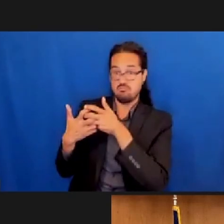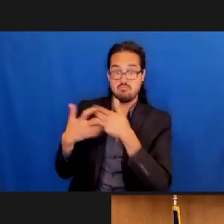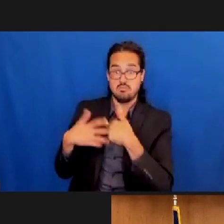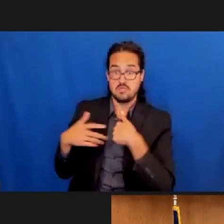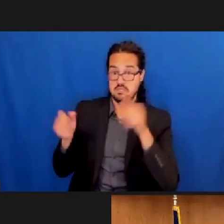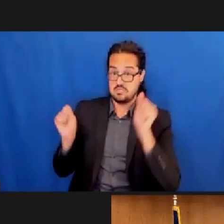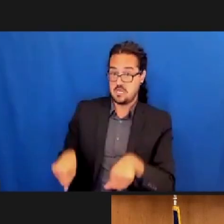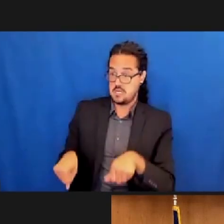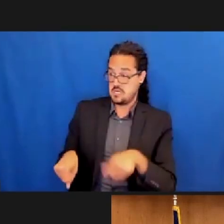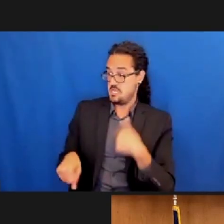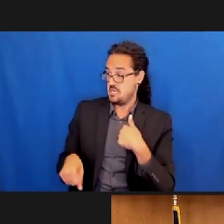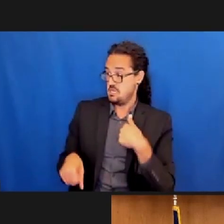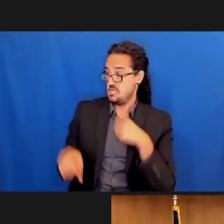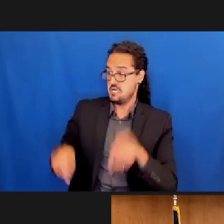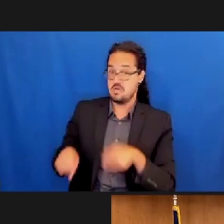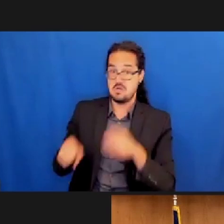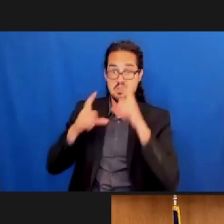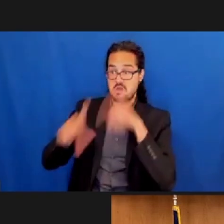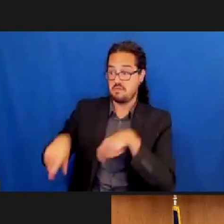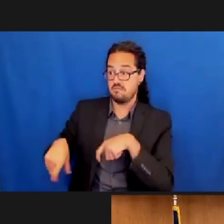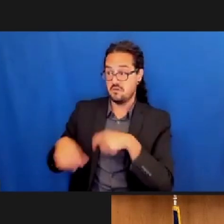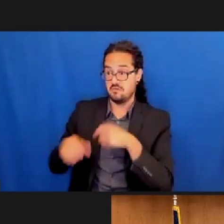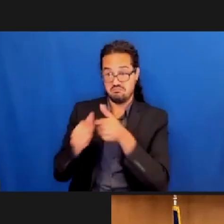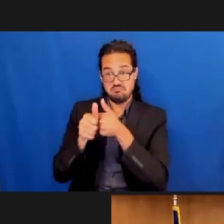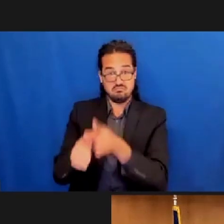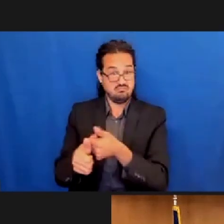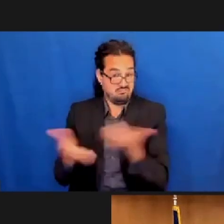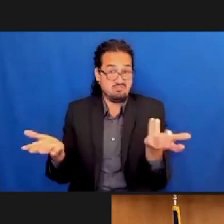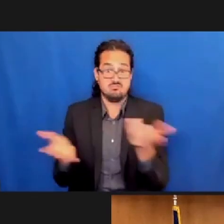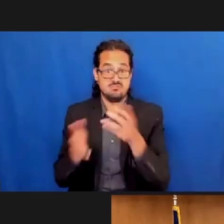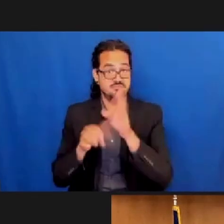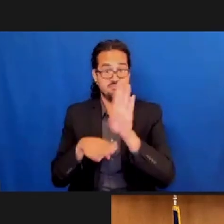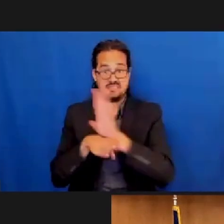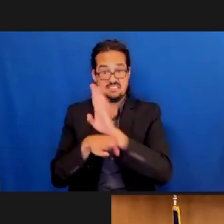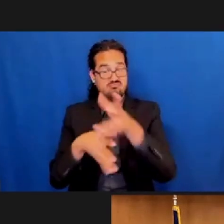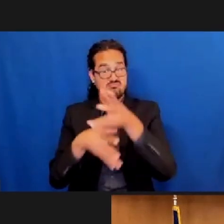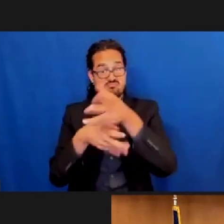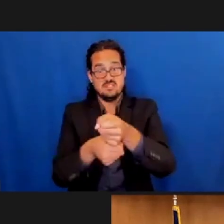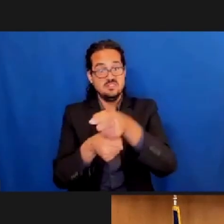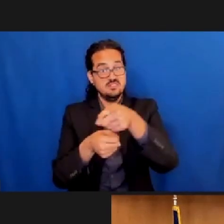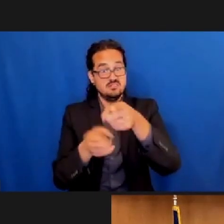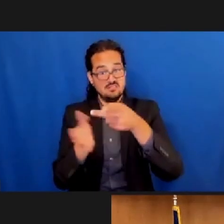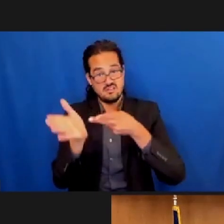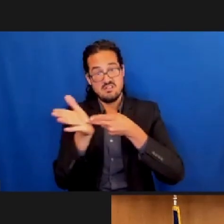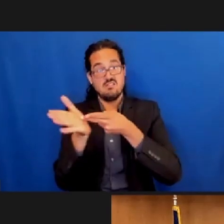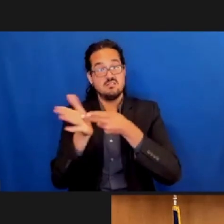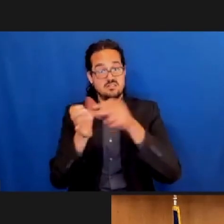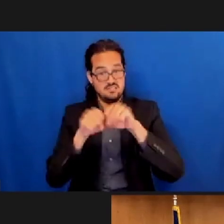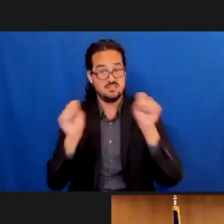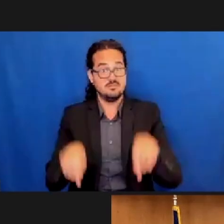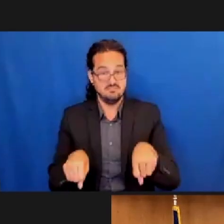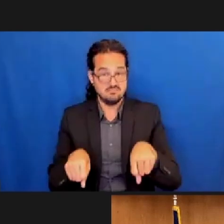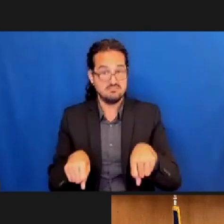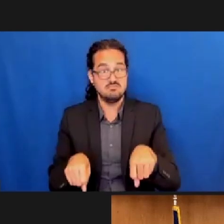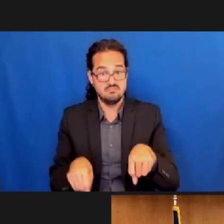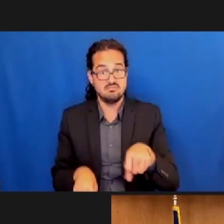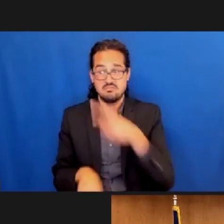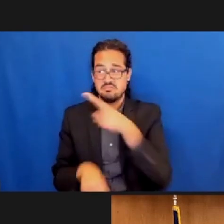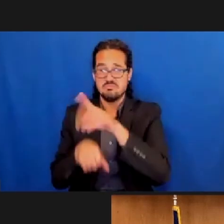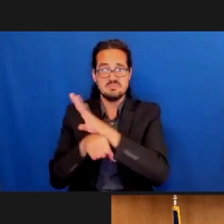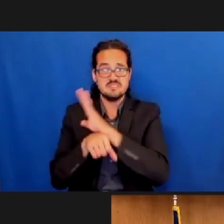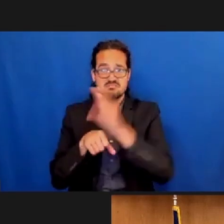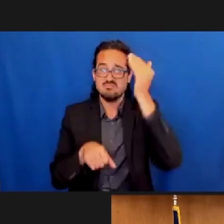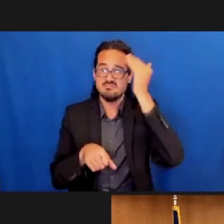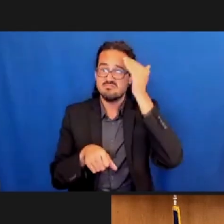and not covering their face, for example, that through the honor system they're understand and are complying. That's a form of